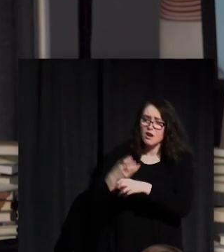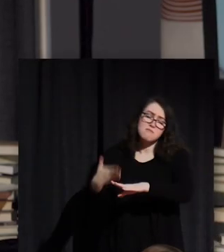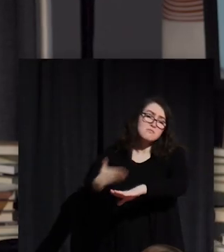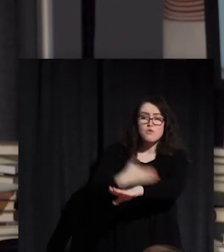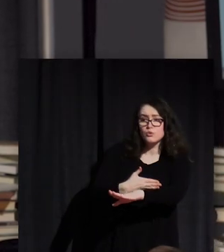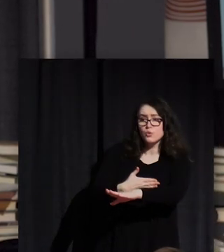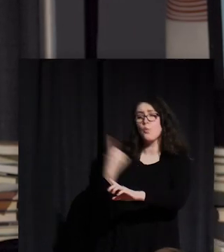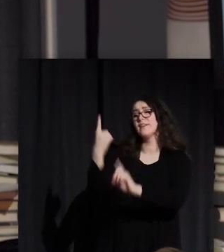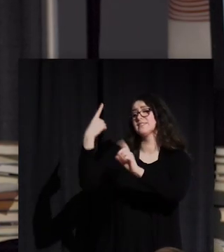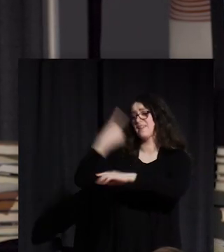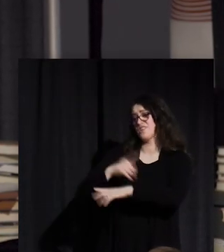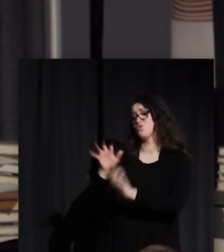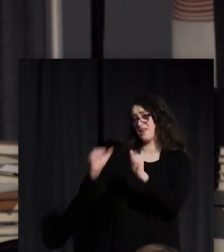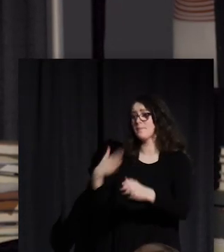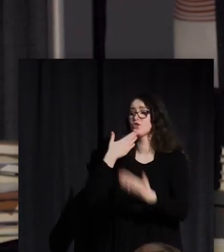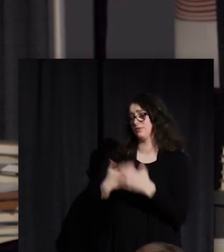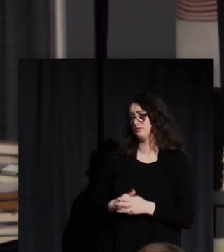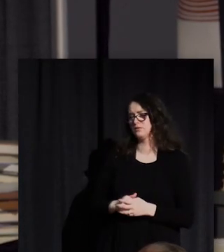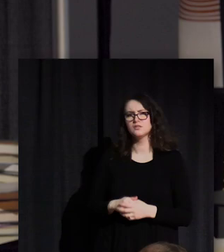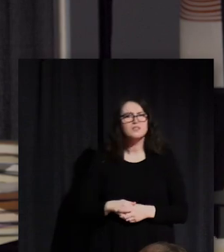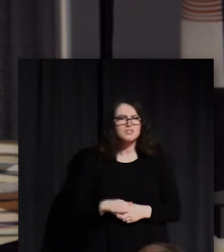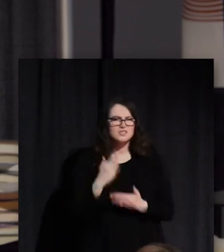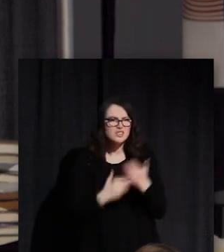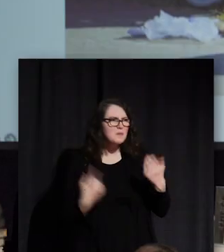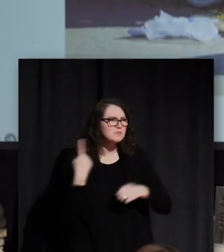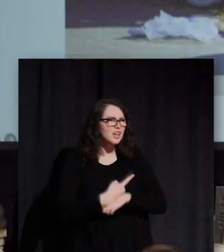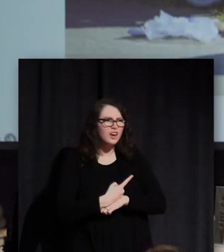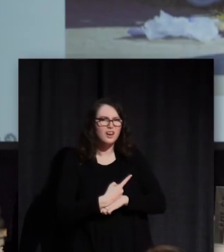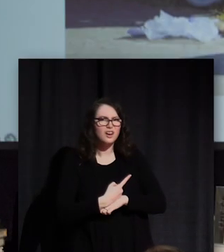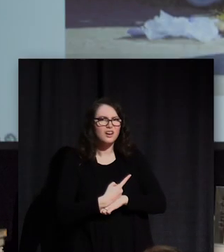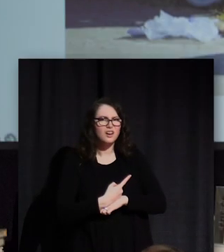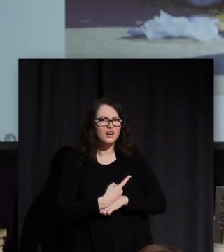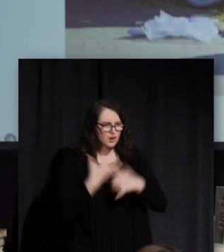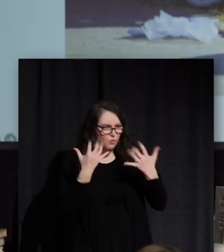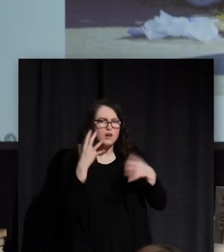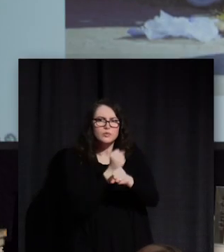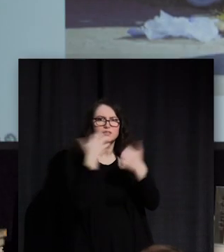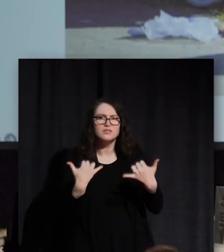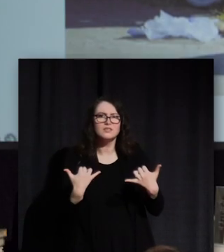this. Someday, I'm here right now. I don't want to come back. I have to win this now.